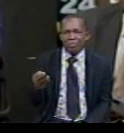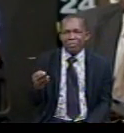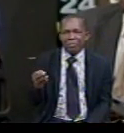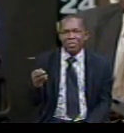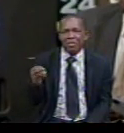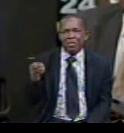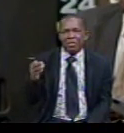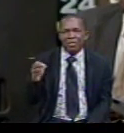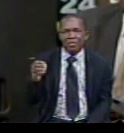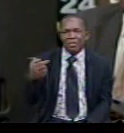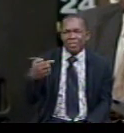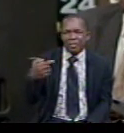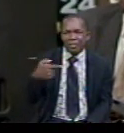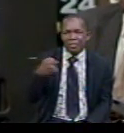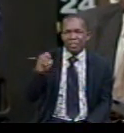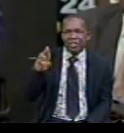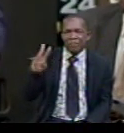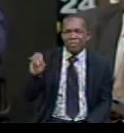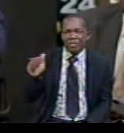Church.